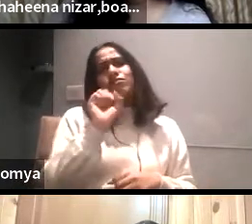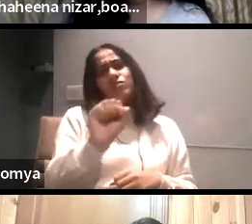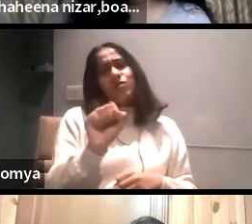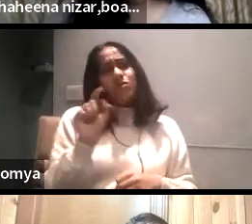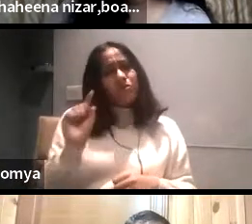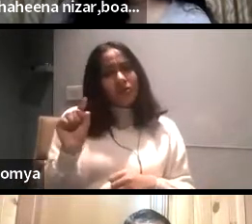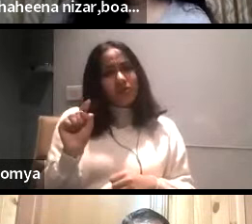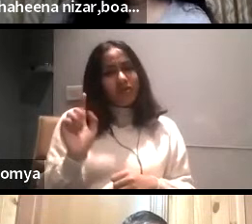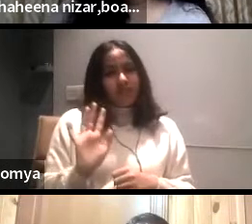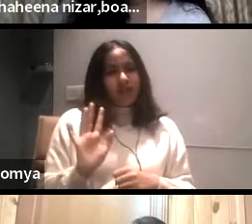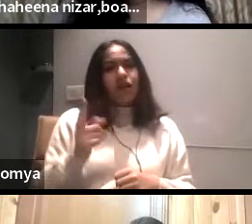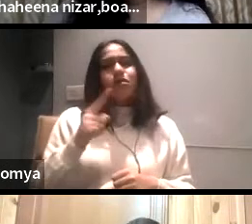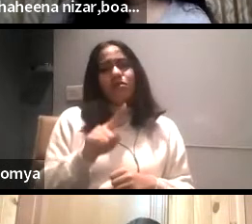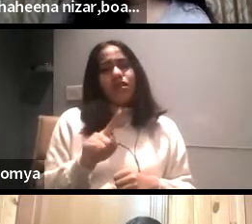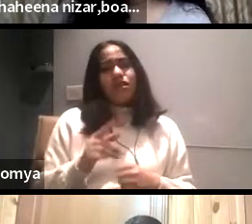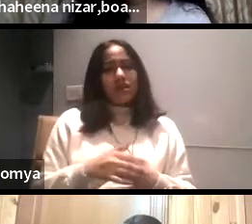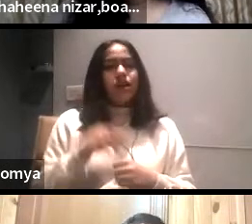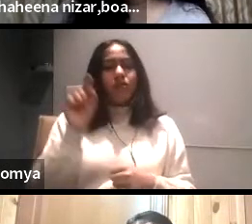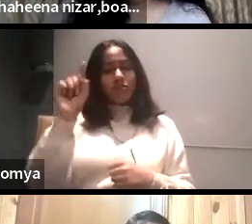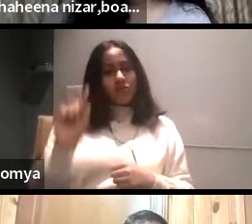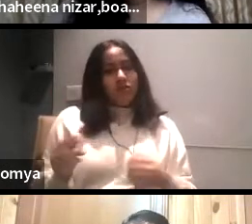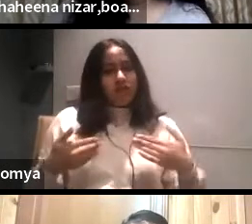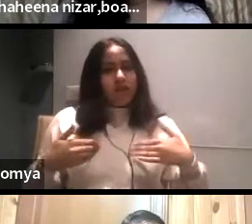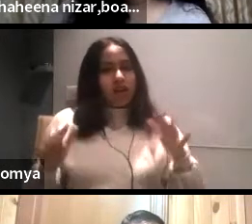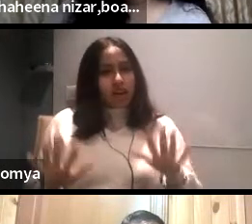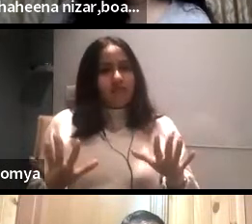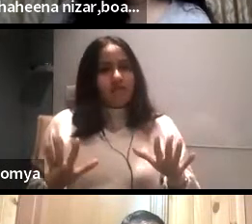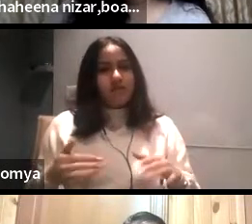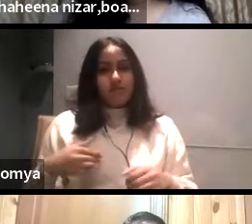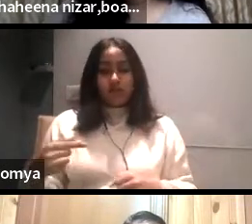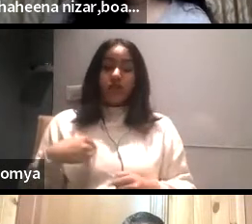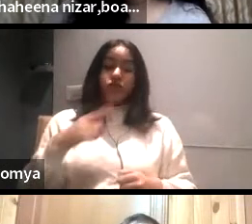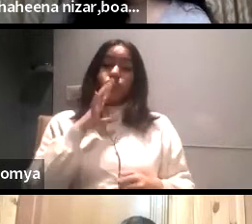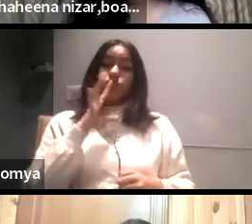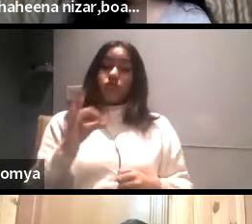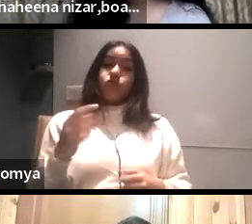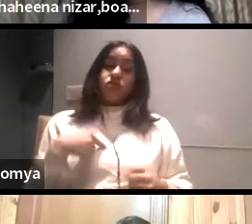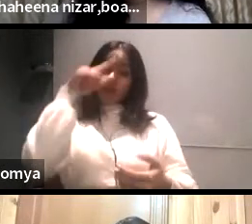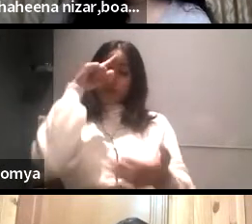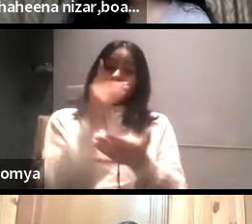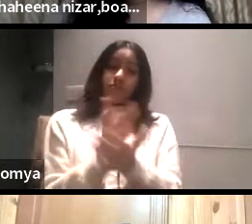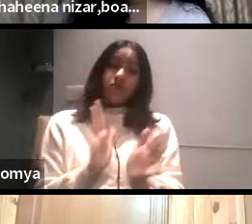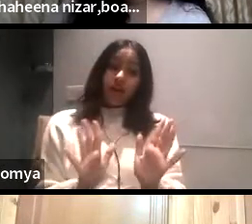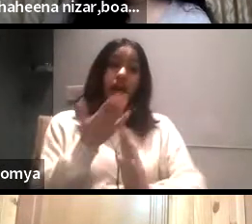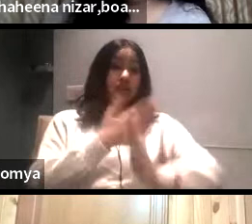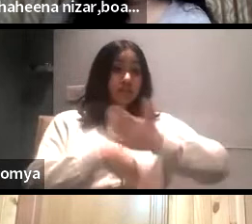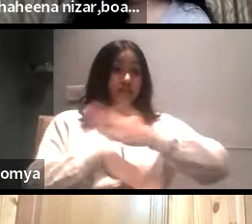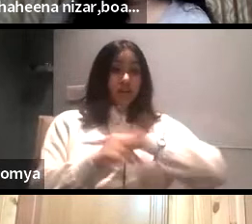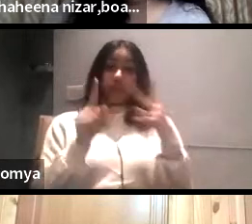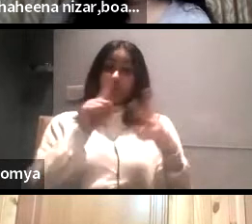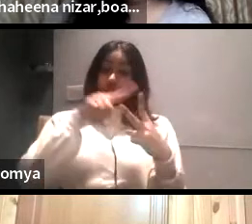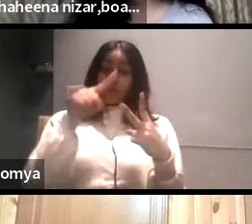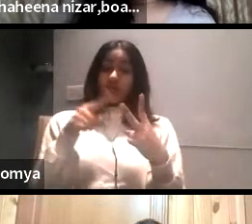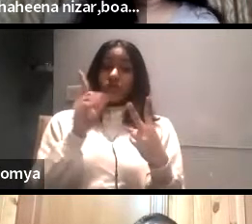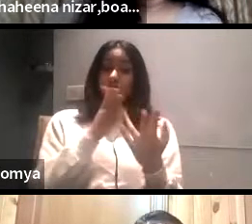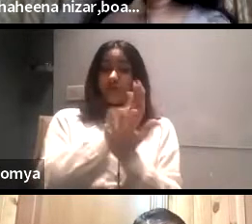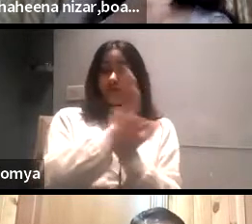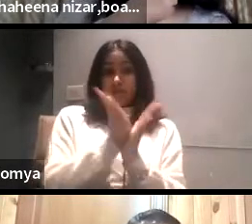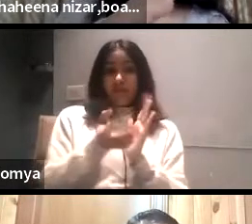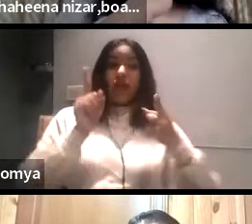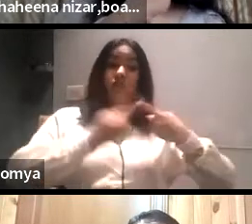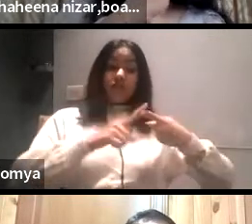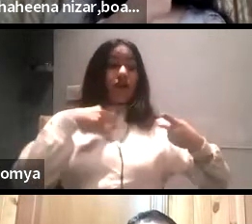but I'll just give you a couple of points which I truly believe in. Disability, there are two types of disabilities, visible